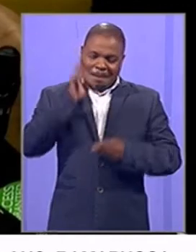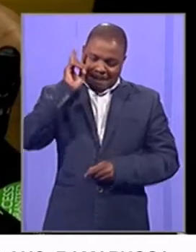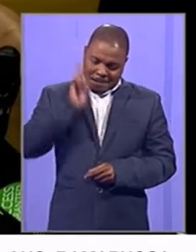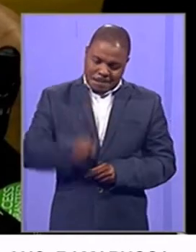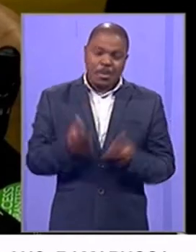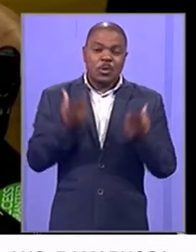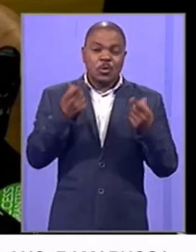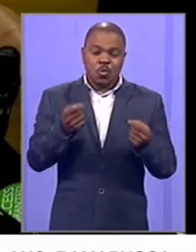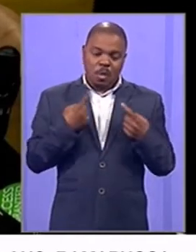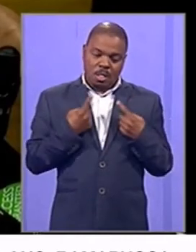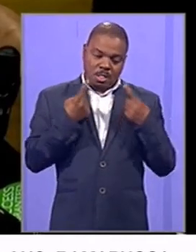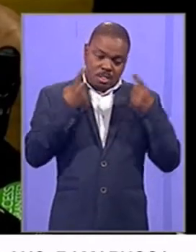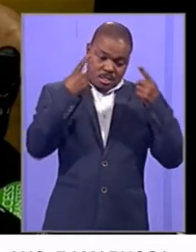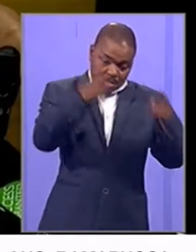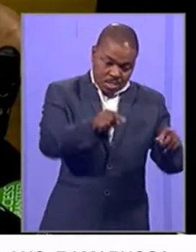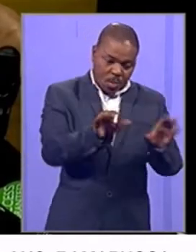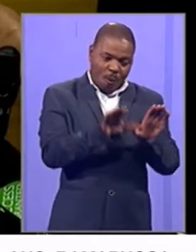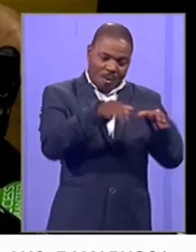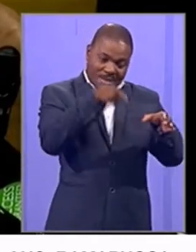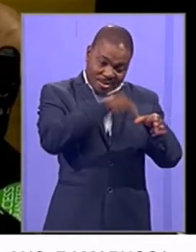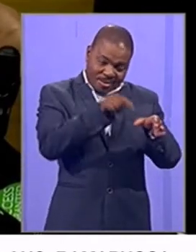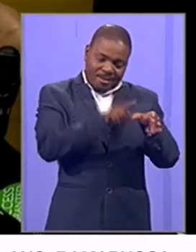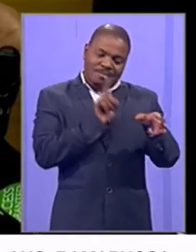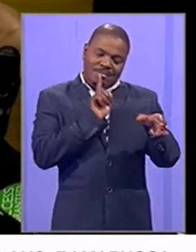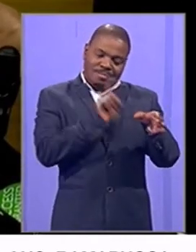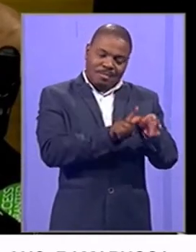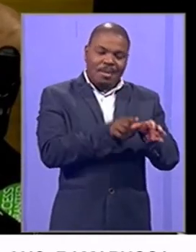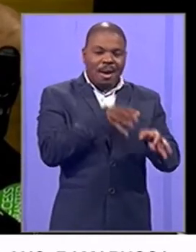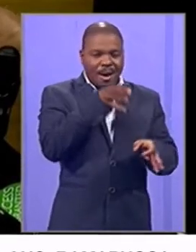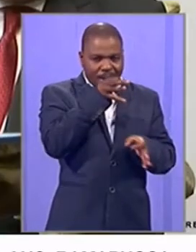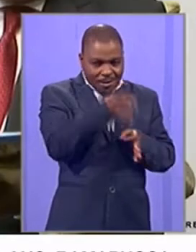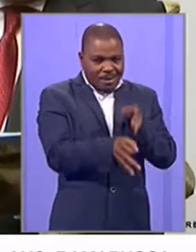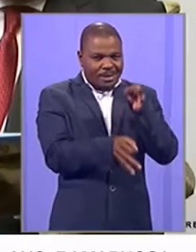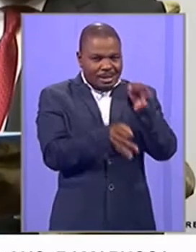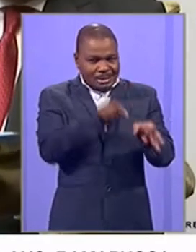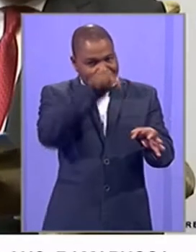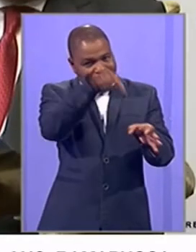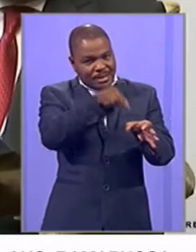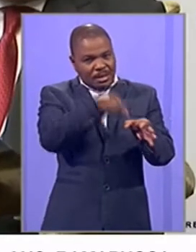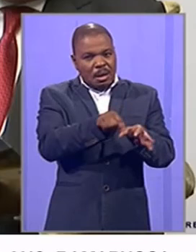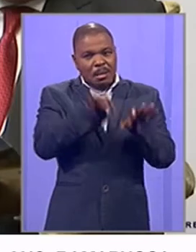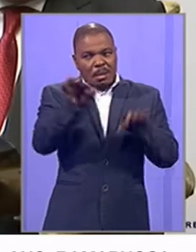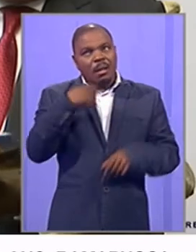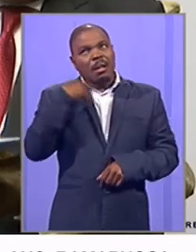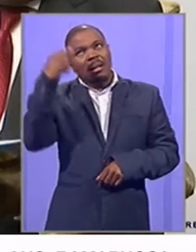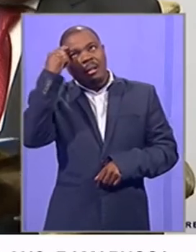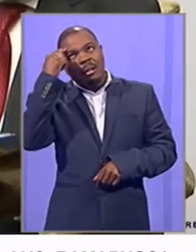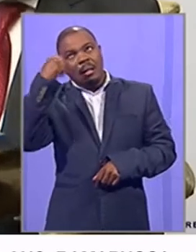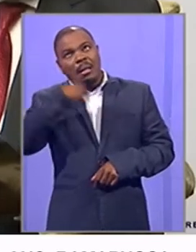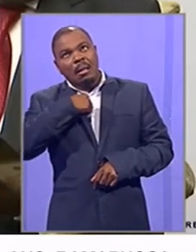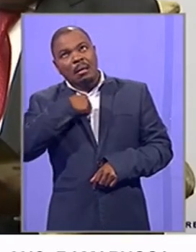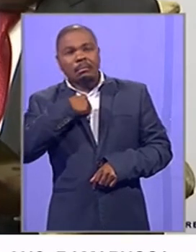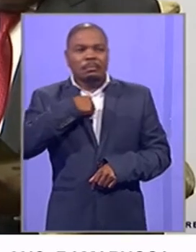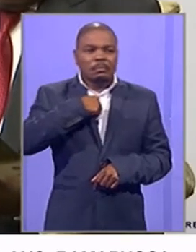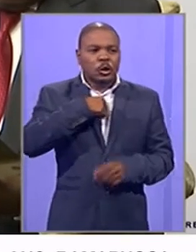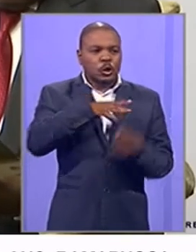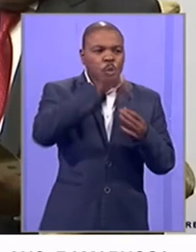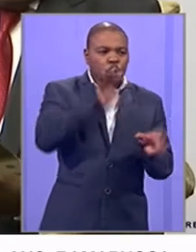and explain myself to, and I don't think one should look at it as either